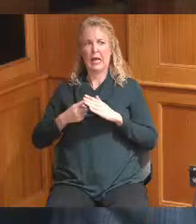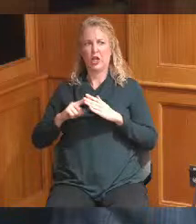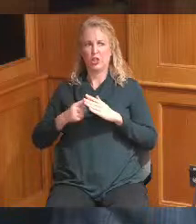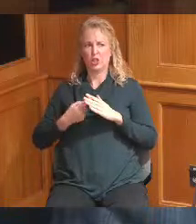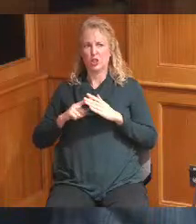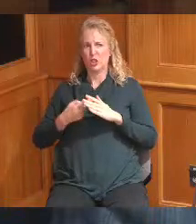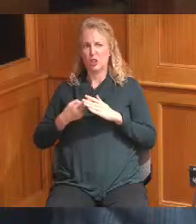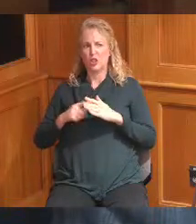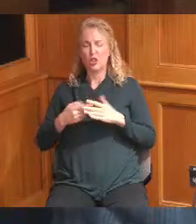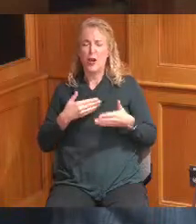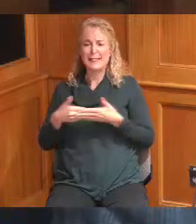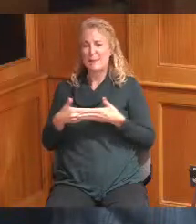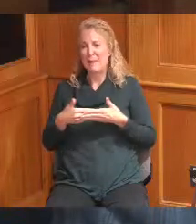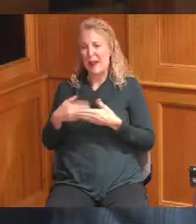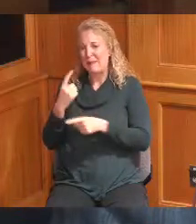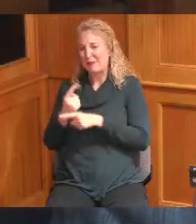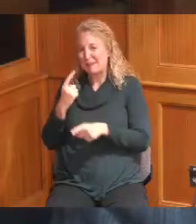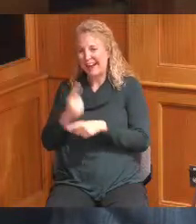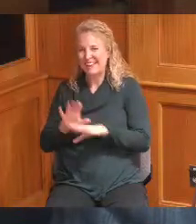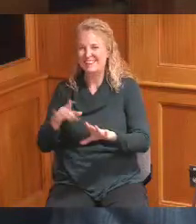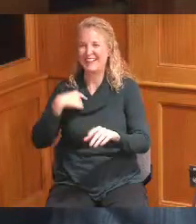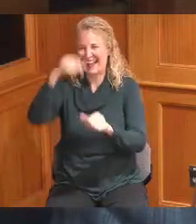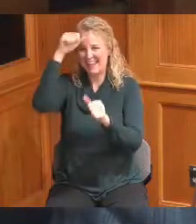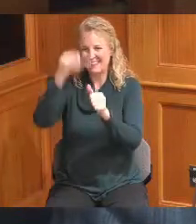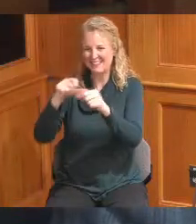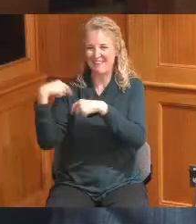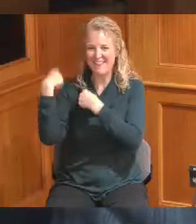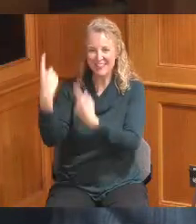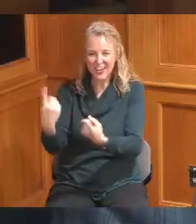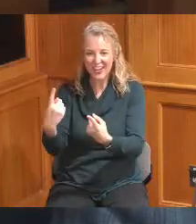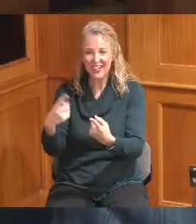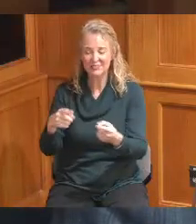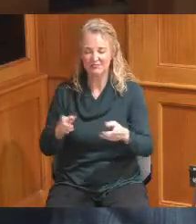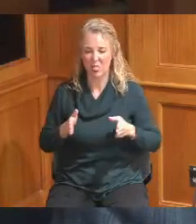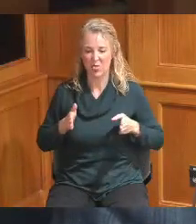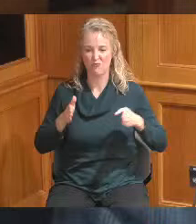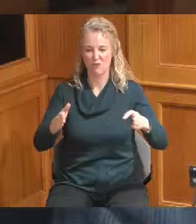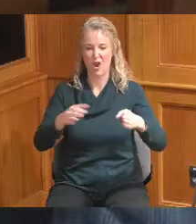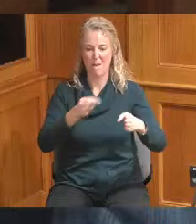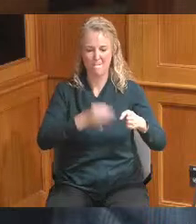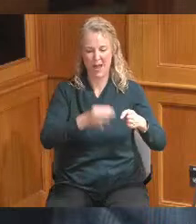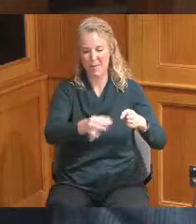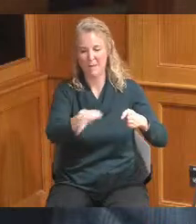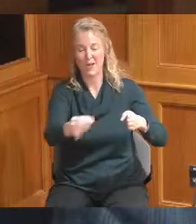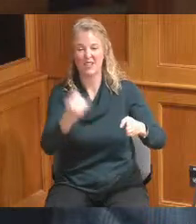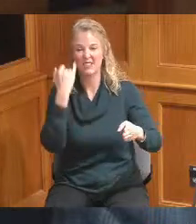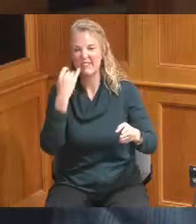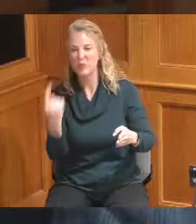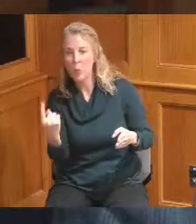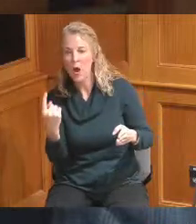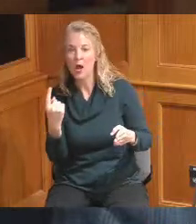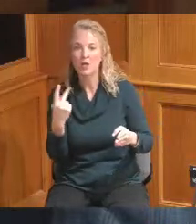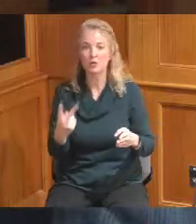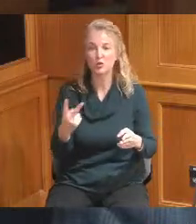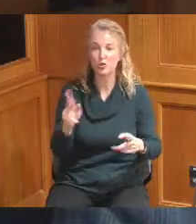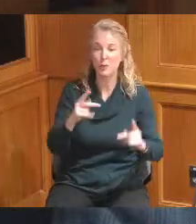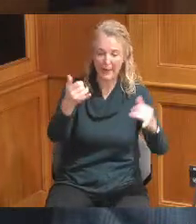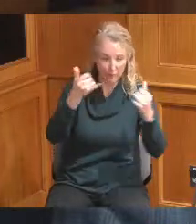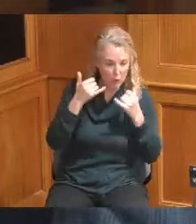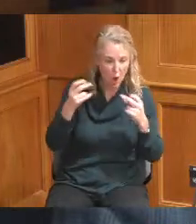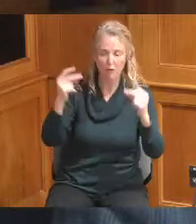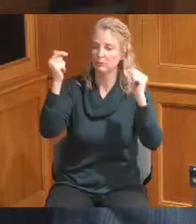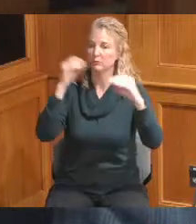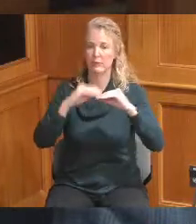why I started as a little baby. But I remember a time if, potholes, they couldn't, if you got 1 or 2 calls for potholes, you better